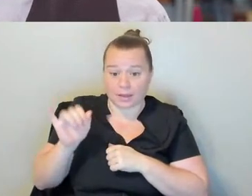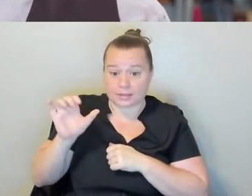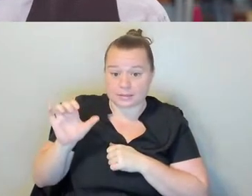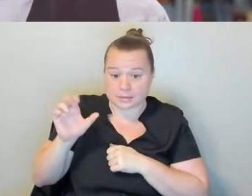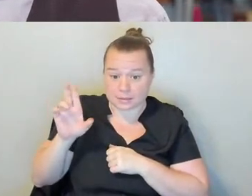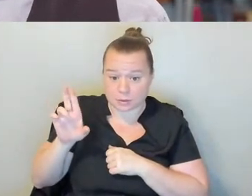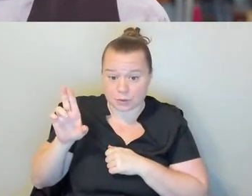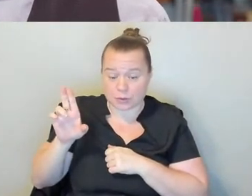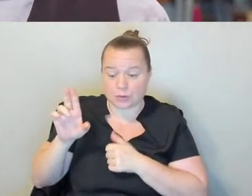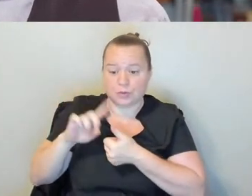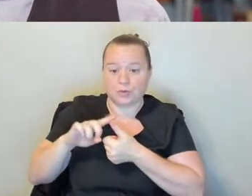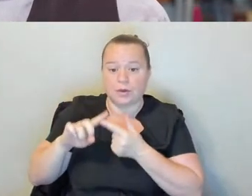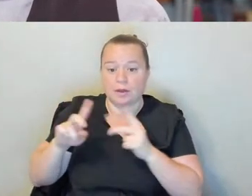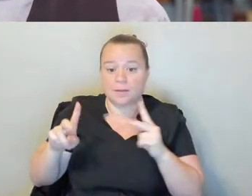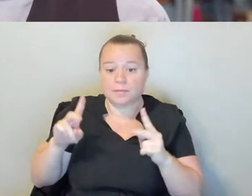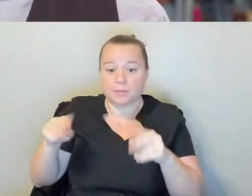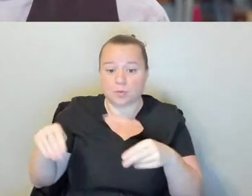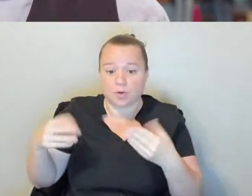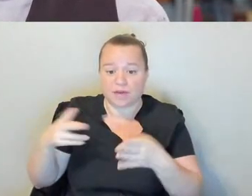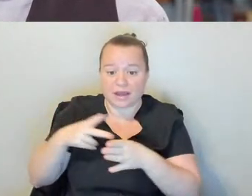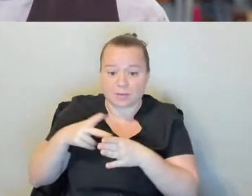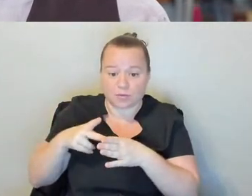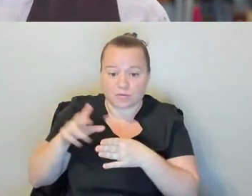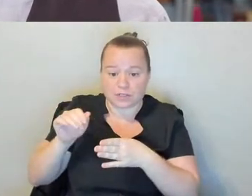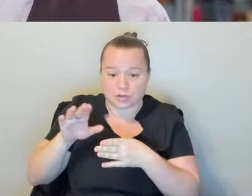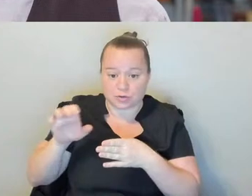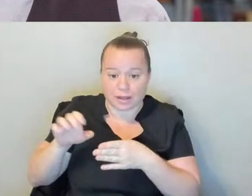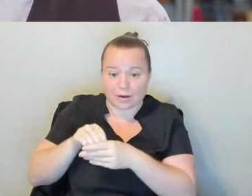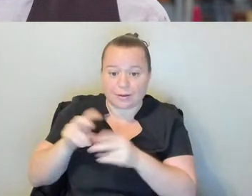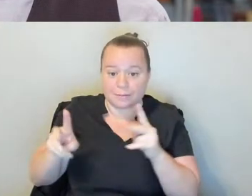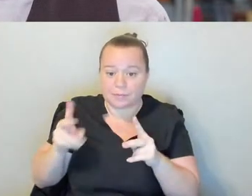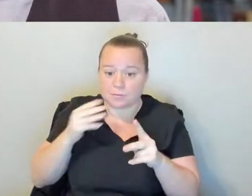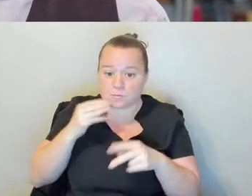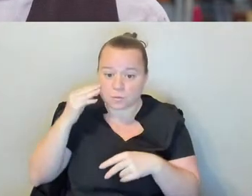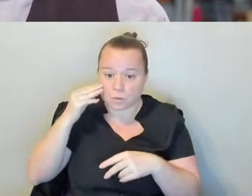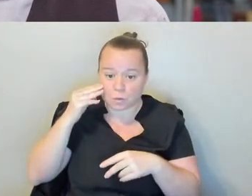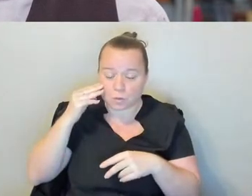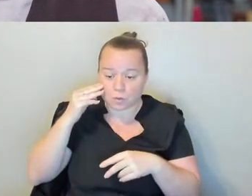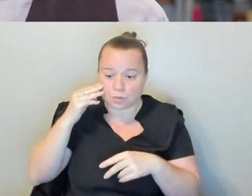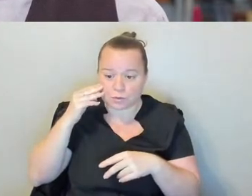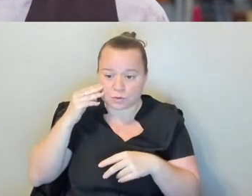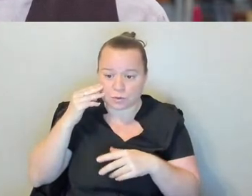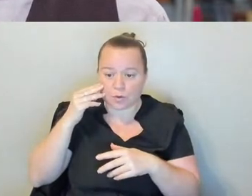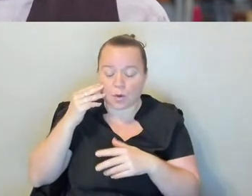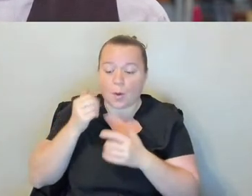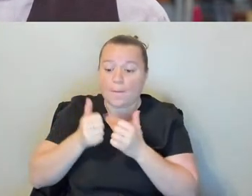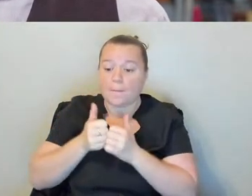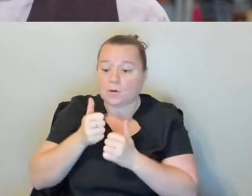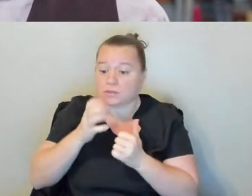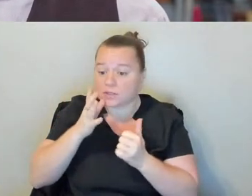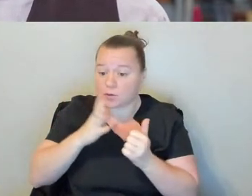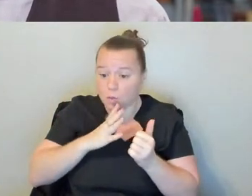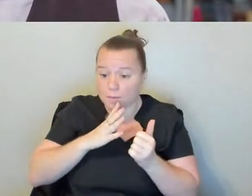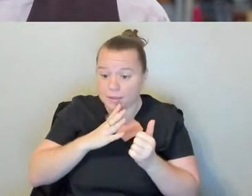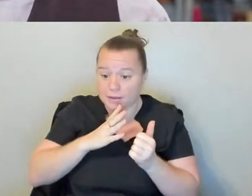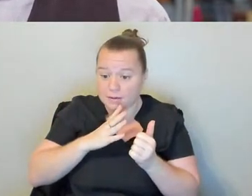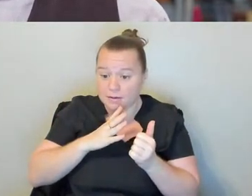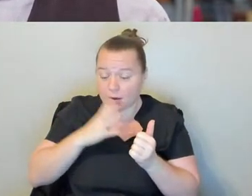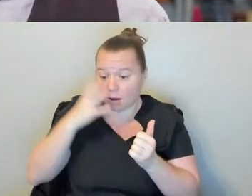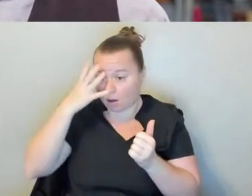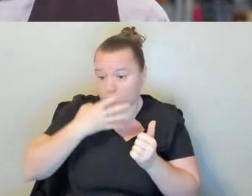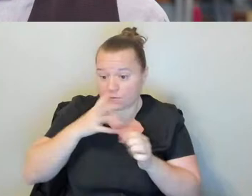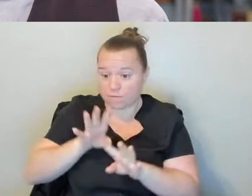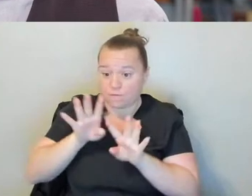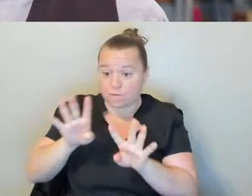those providing professional care in people's homes, it was predominantly women on the front lines of the